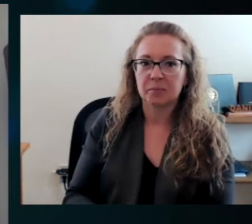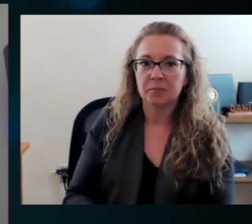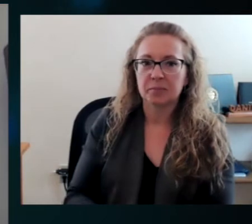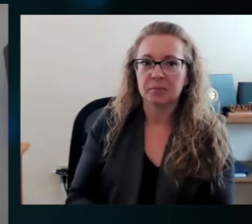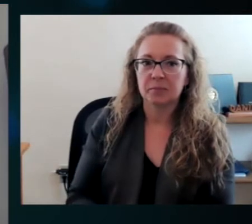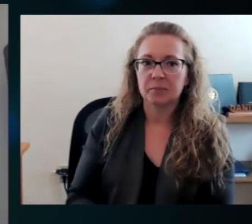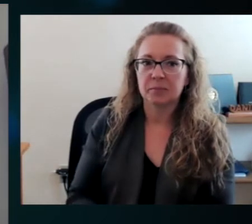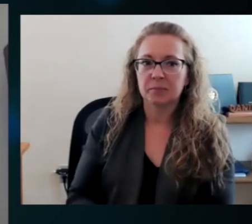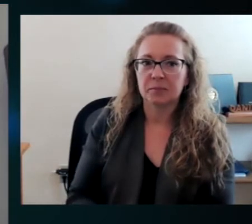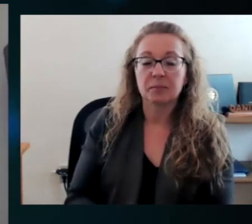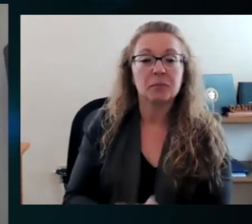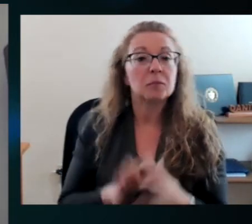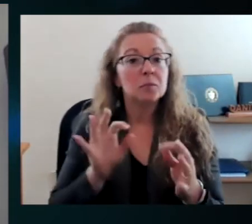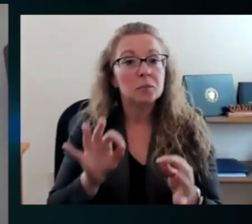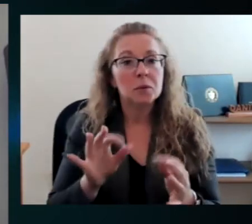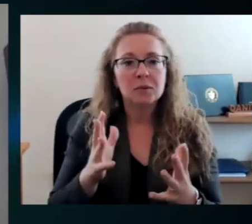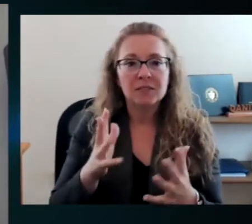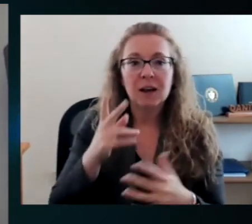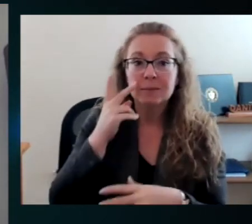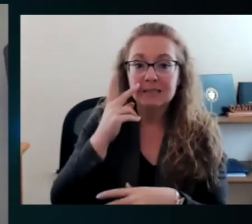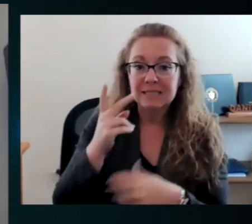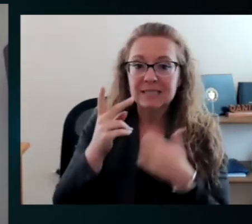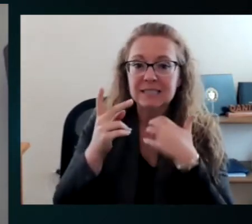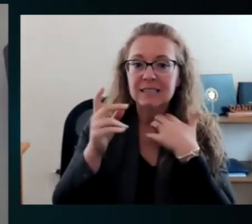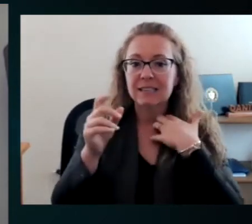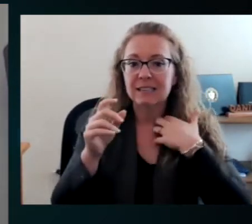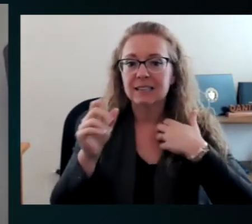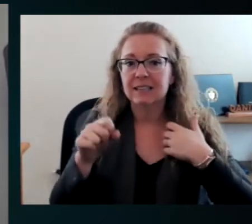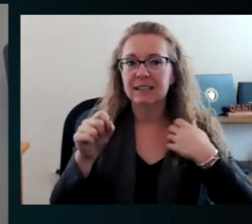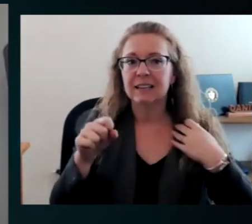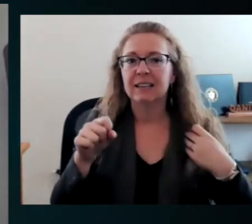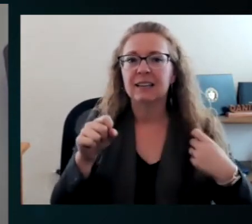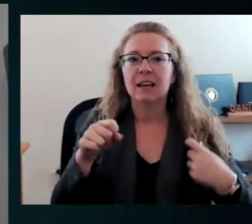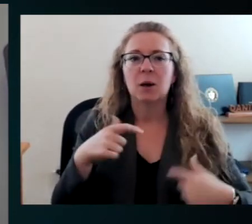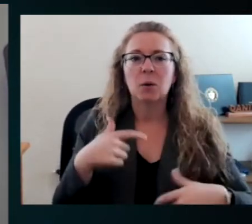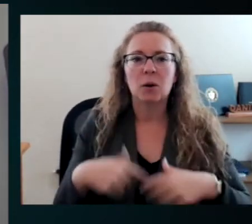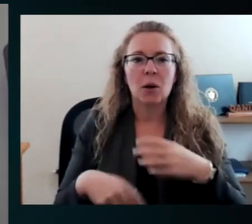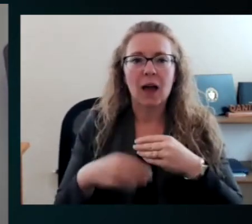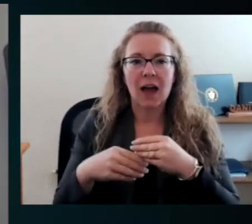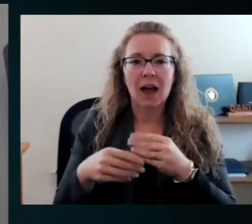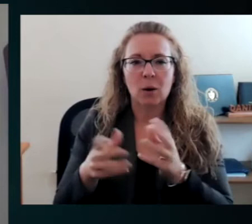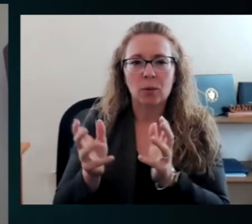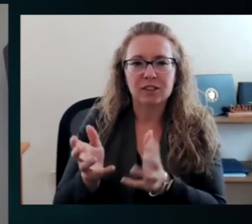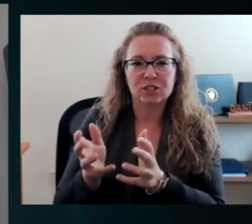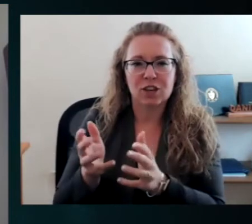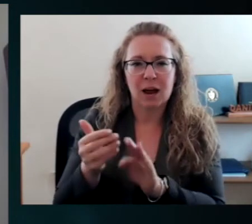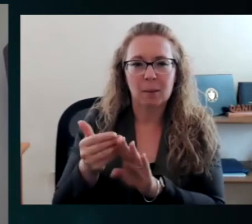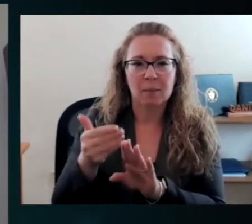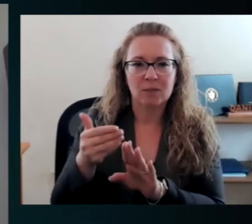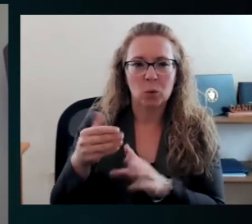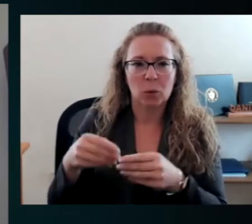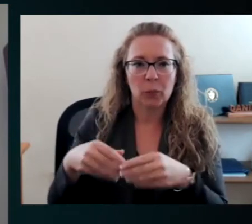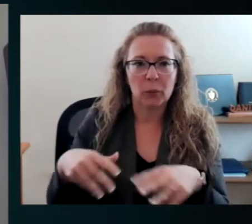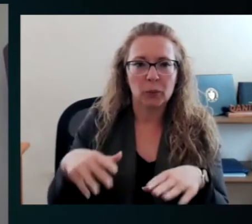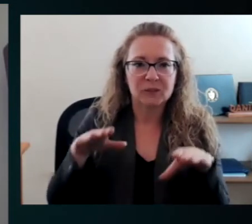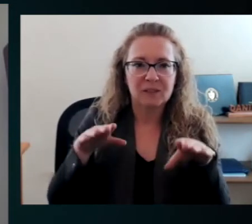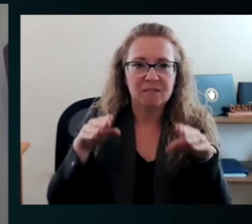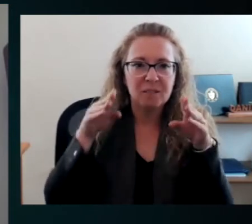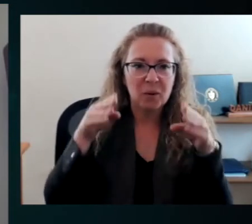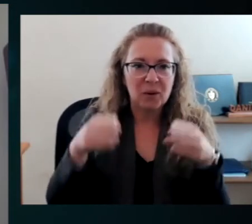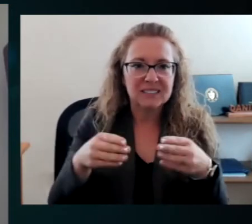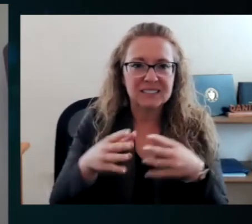Perfect. Yeah, I'm seeing that. Yeah, I'm just going to jump in with the chat before we lose focus here, stating